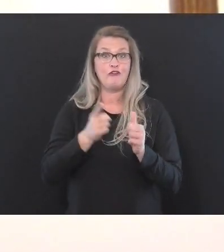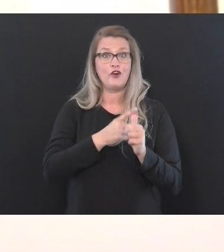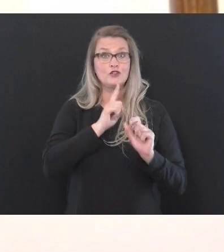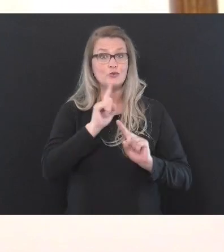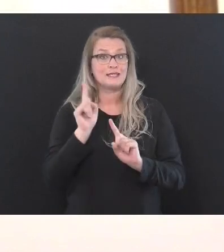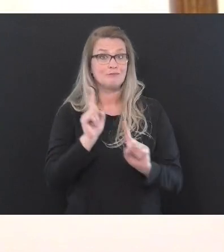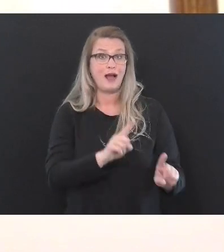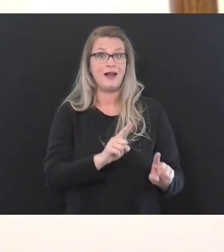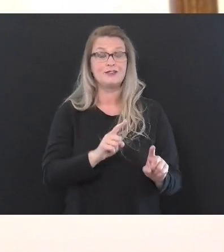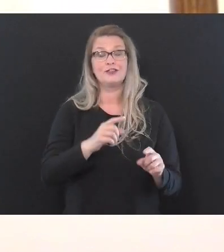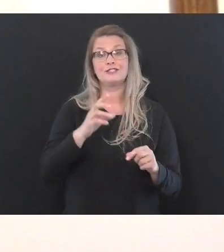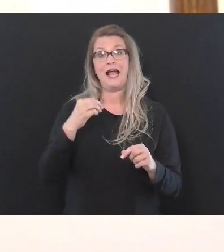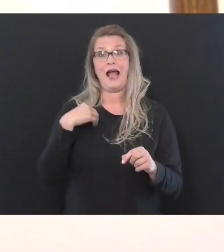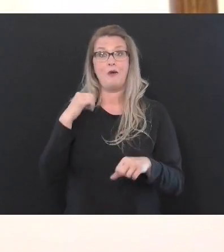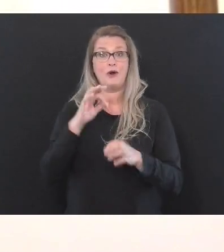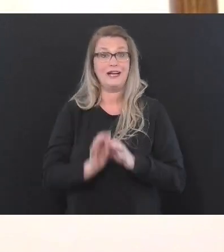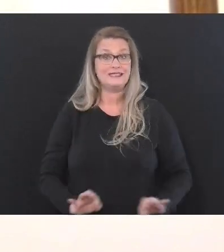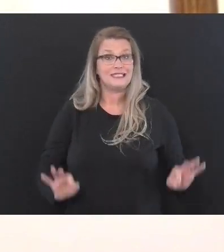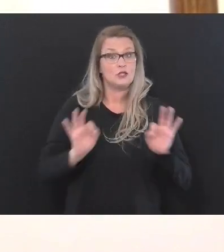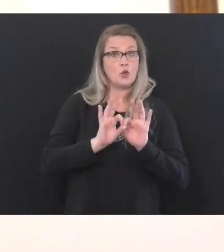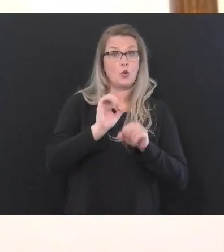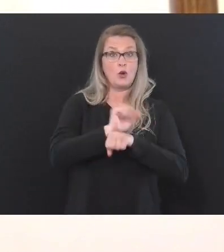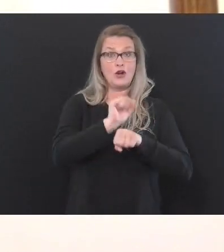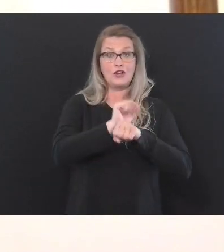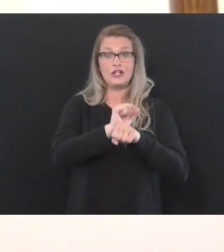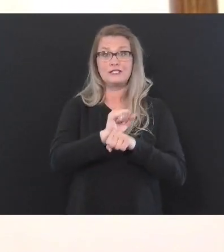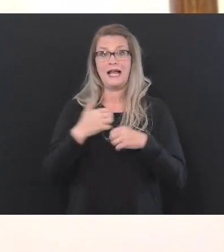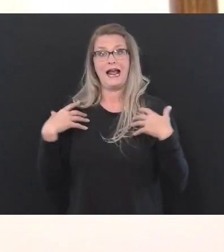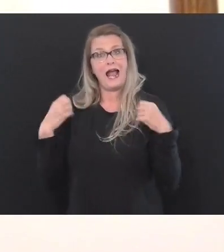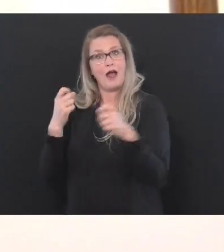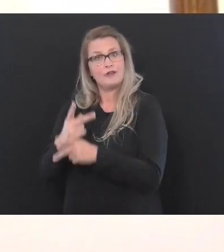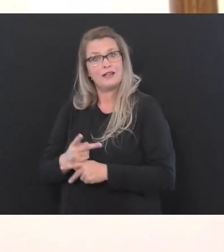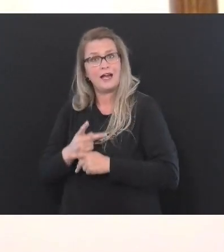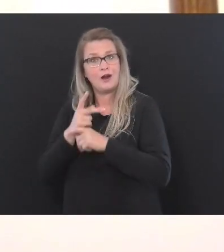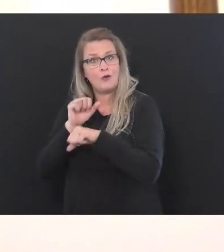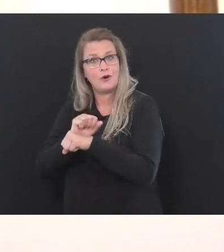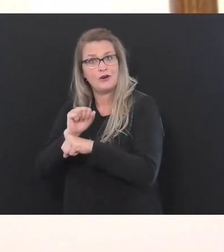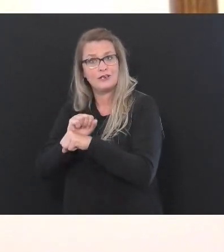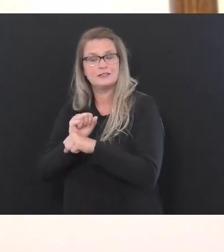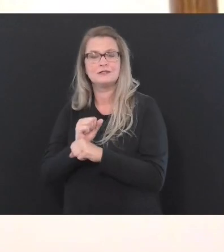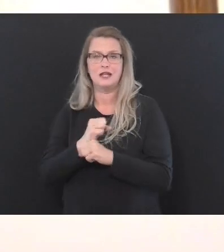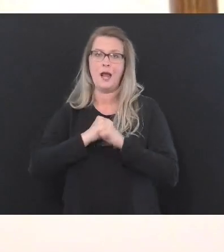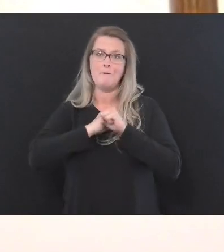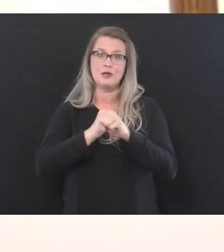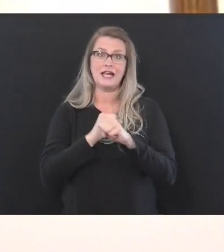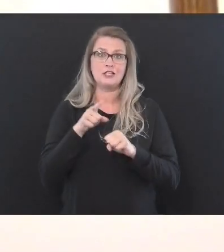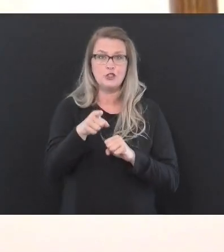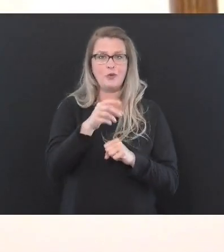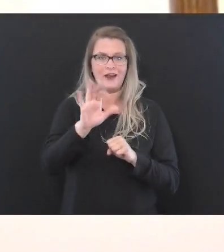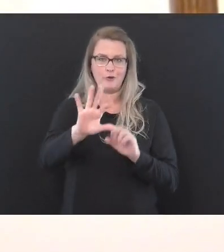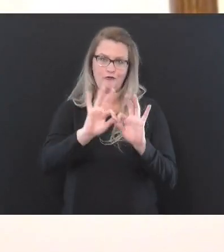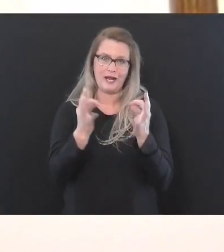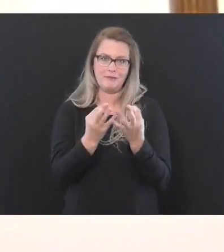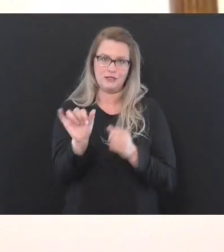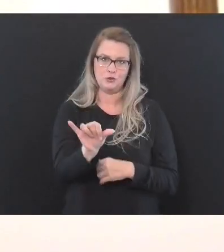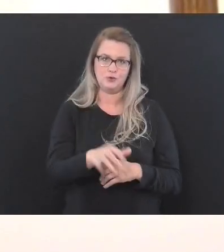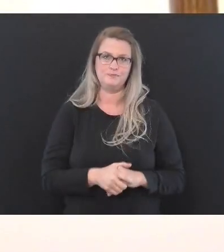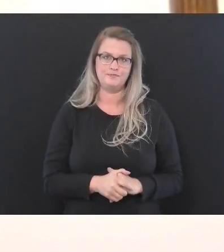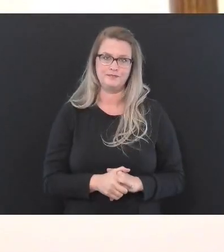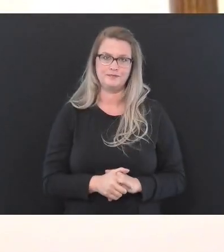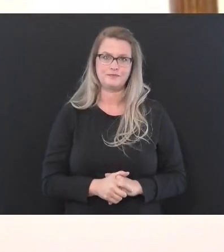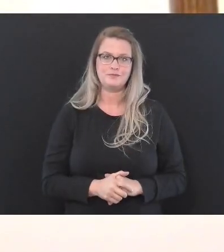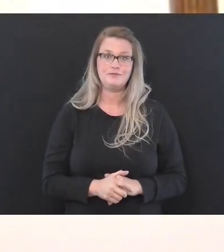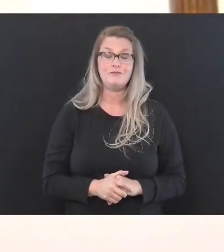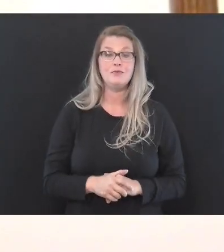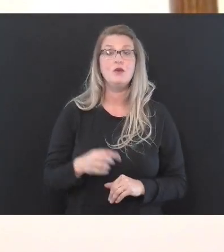responders, our essential workers, our healthcare workers, as well as protects you and your family. The last thing I will say is that we